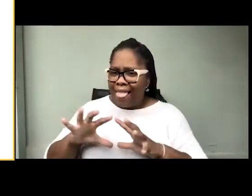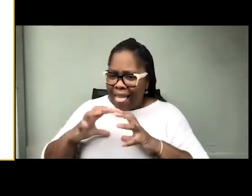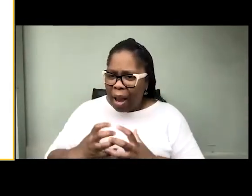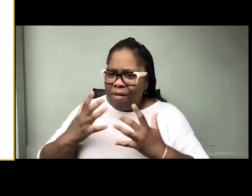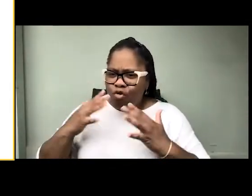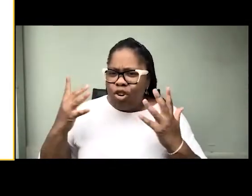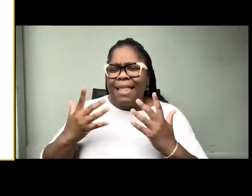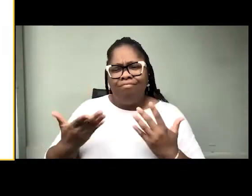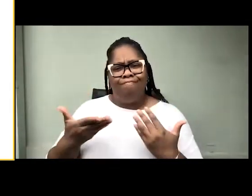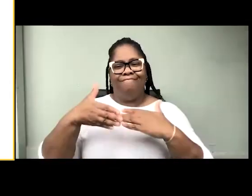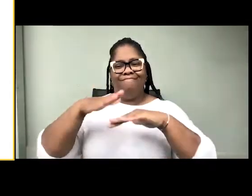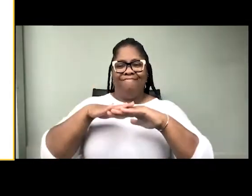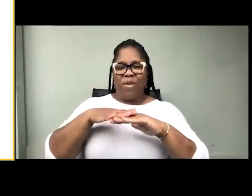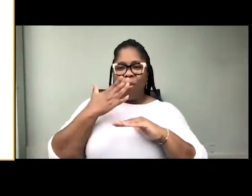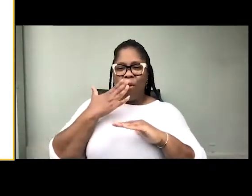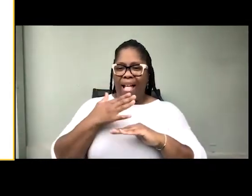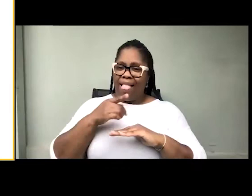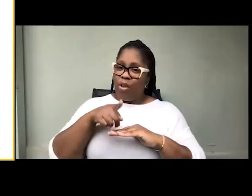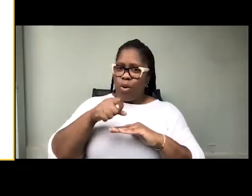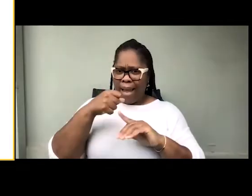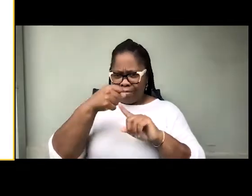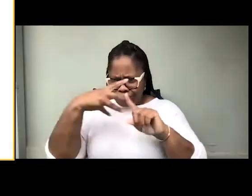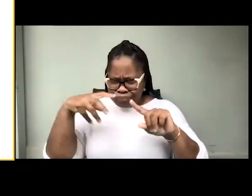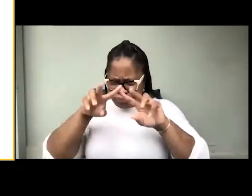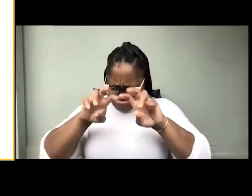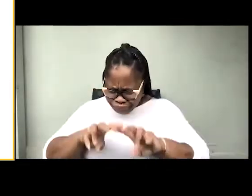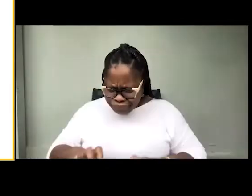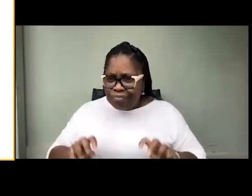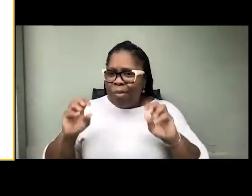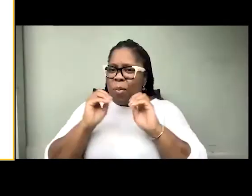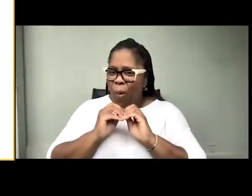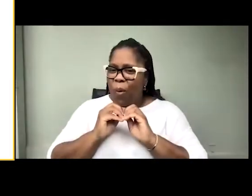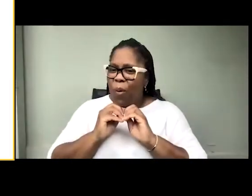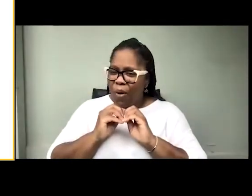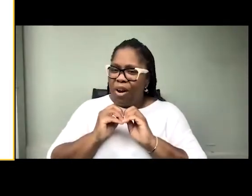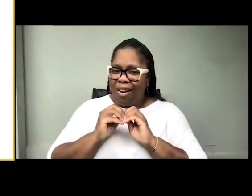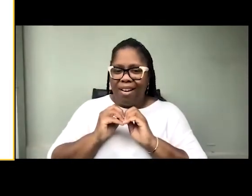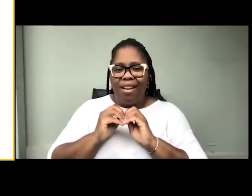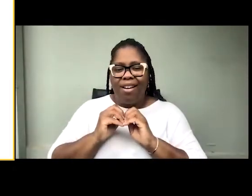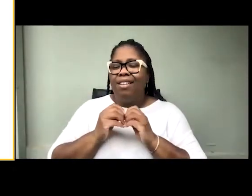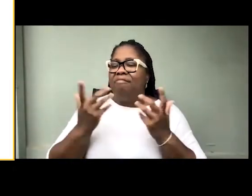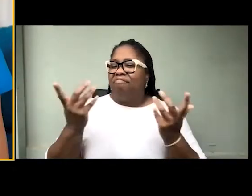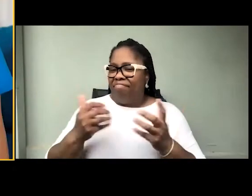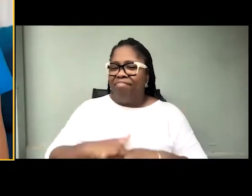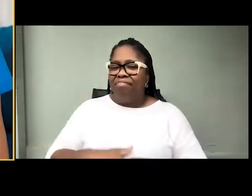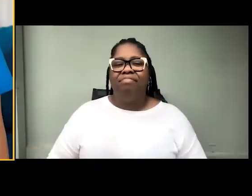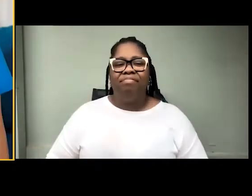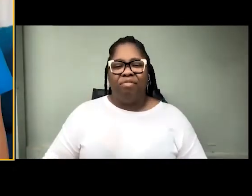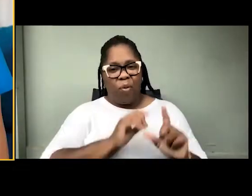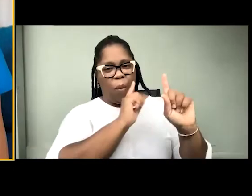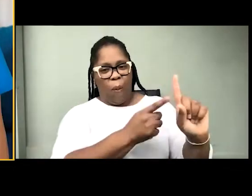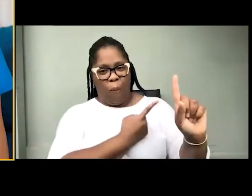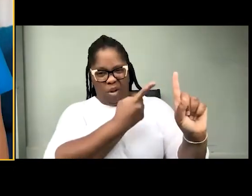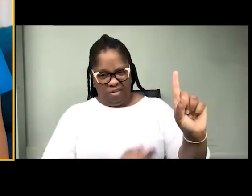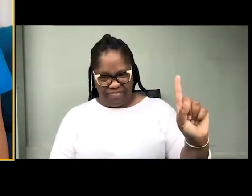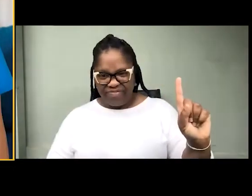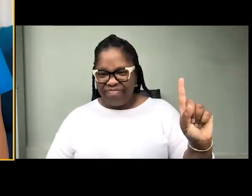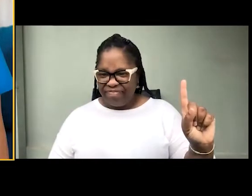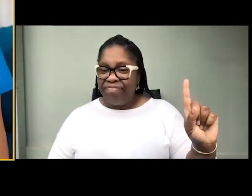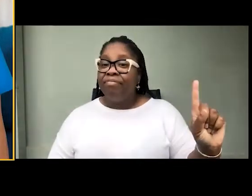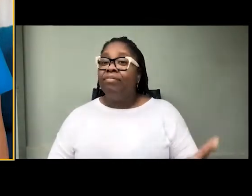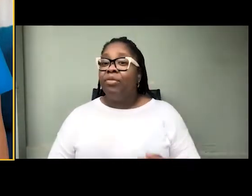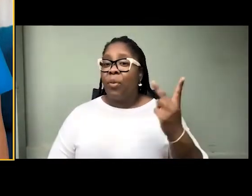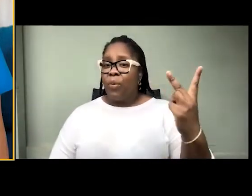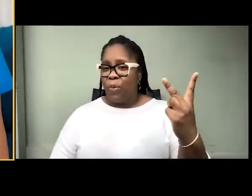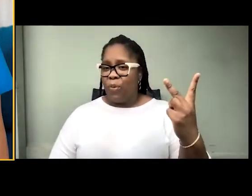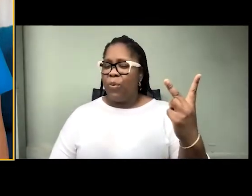really well. So you can dive into those initiatives when you investigate Goal 1. So Goal 2 is